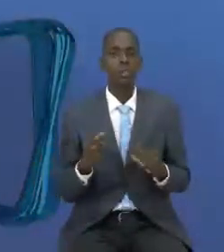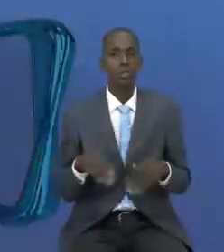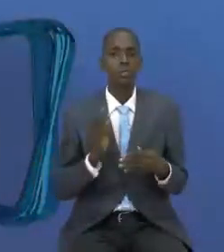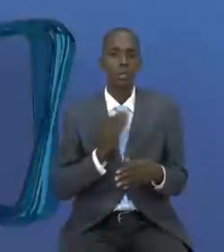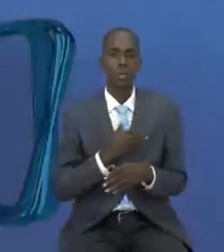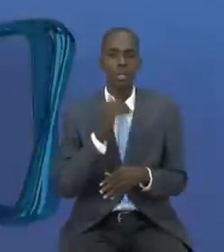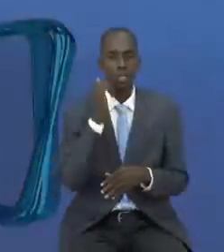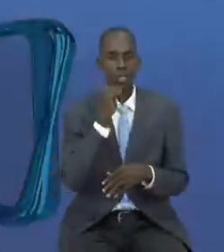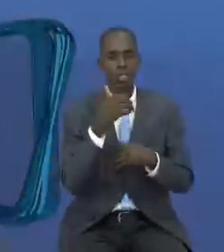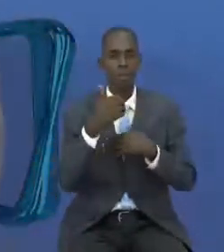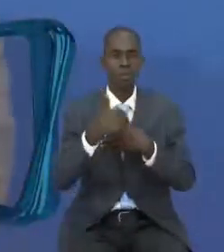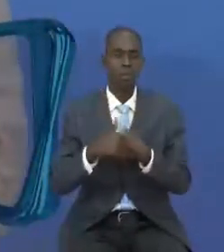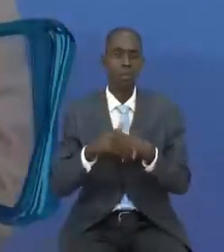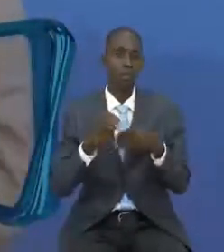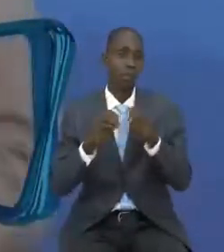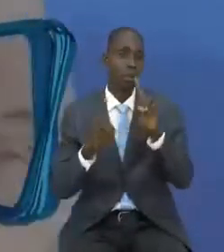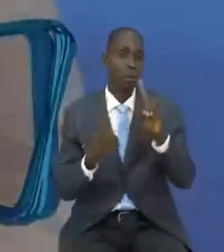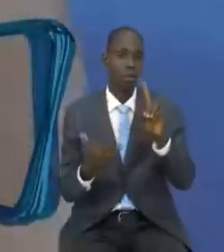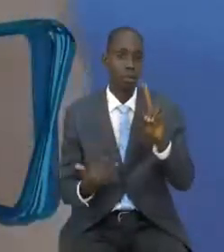Number one,